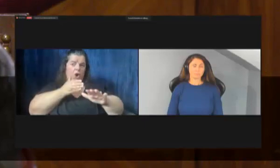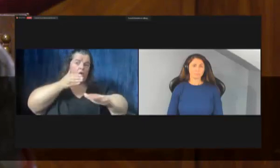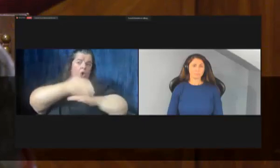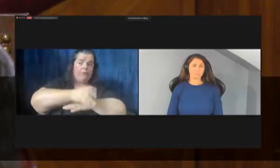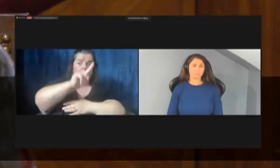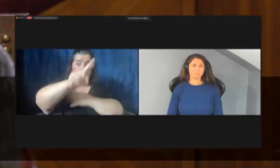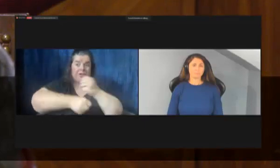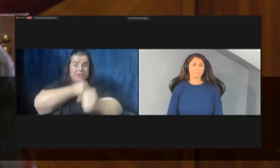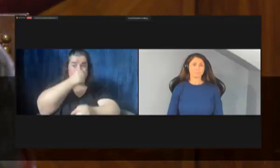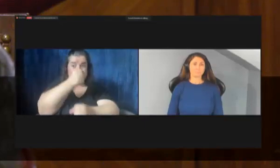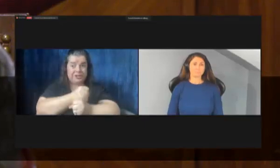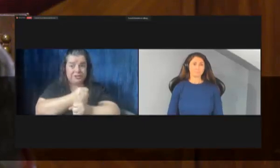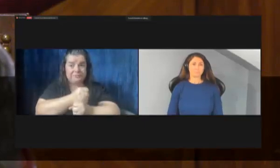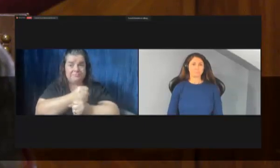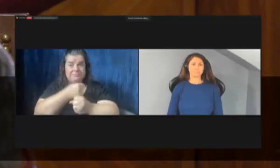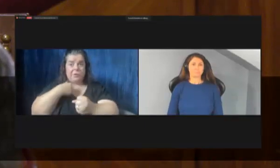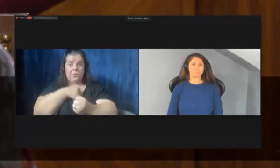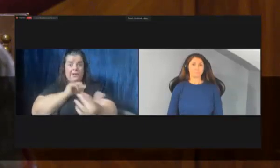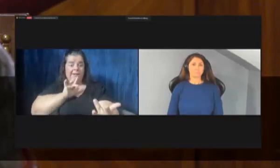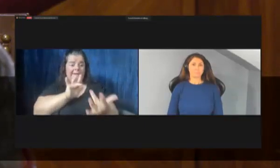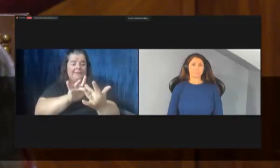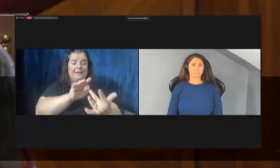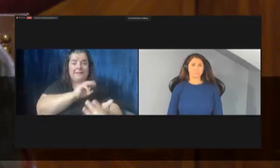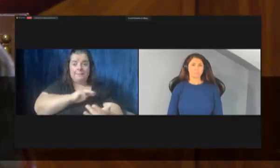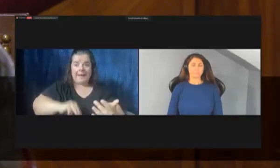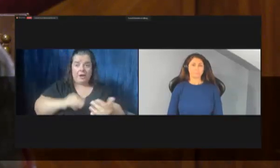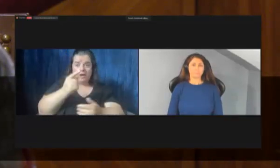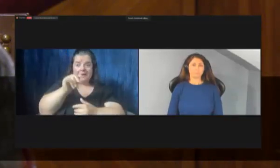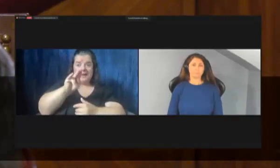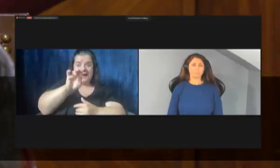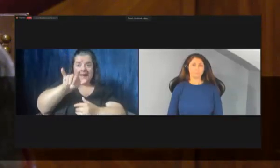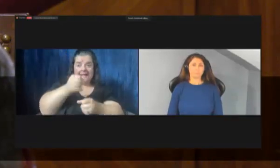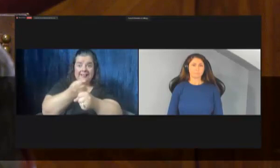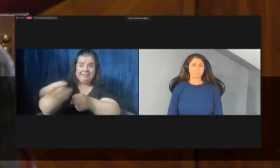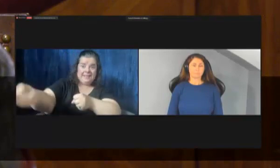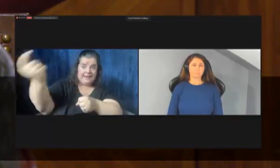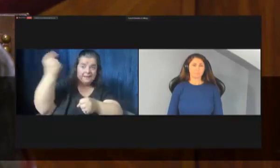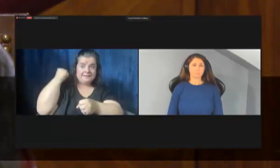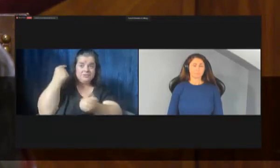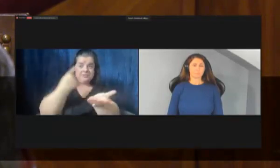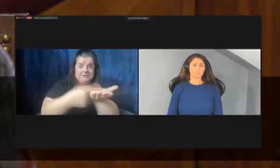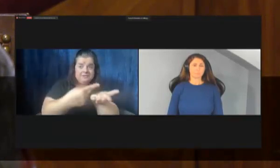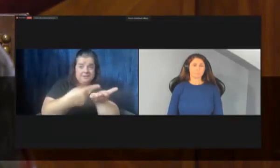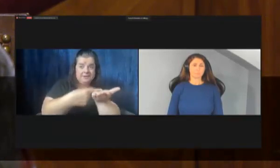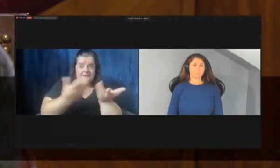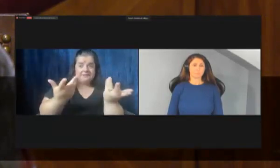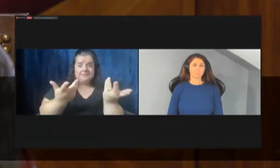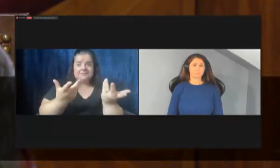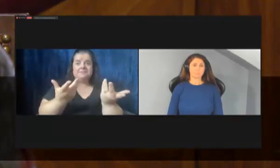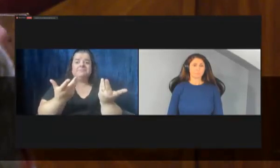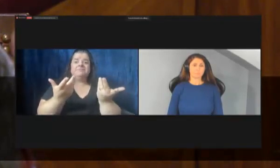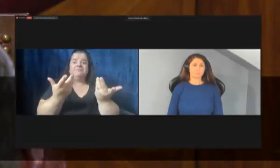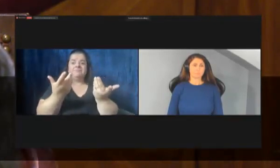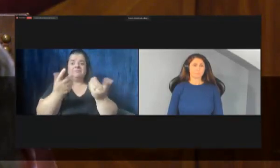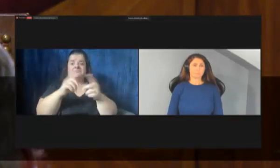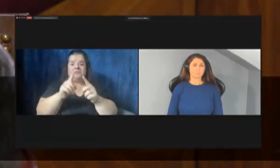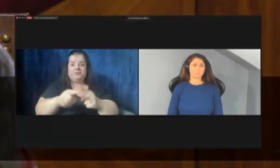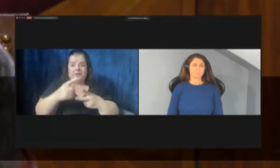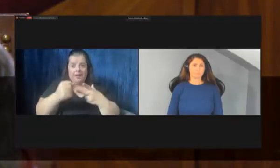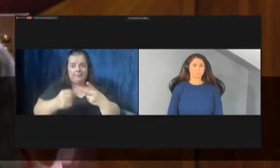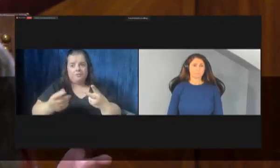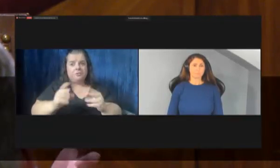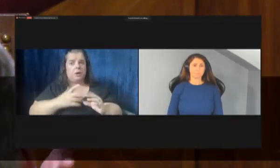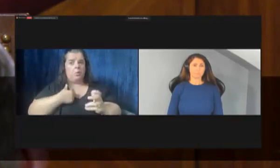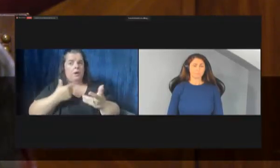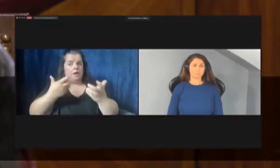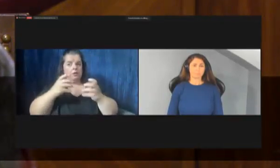We reached out to Mayor Ganey's administration last year to discuss non-lethal options. So just to be clear, and